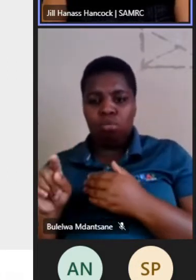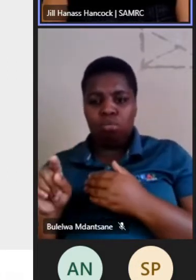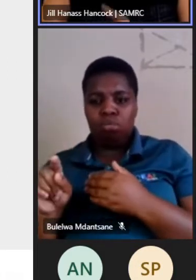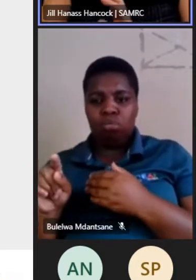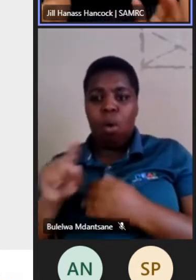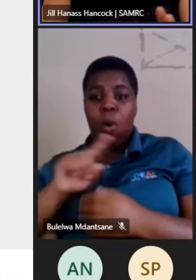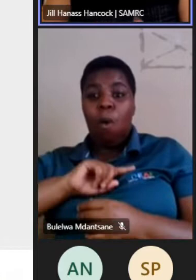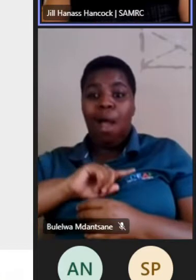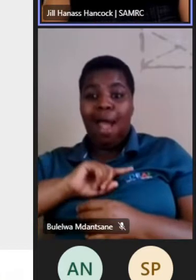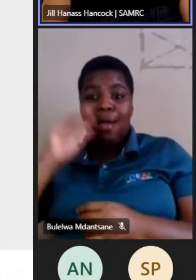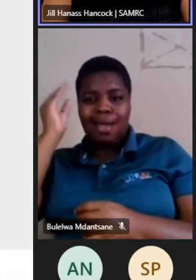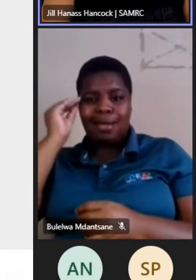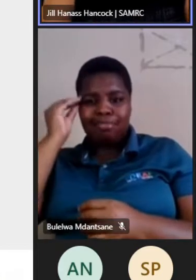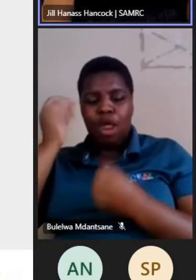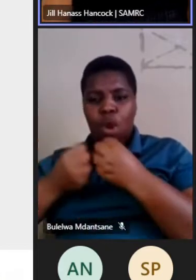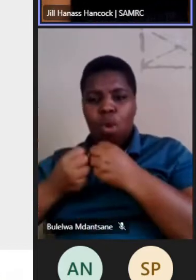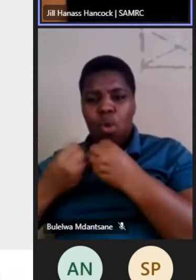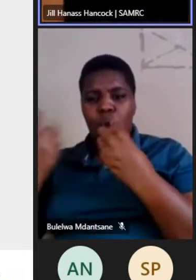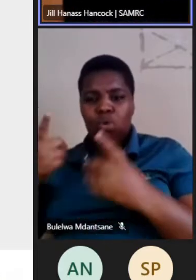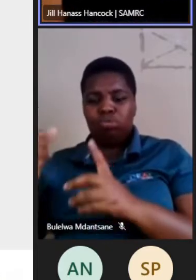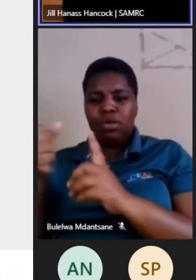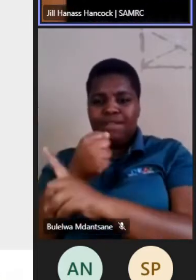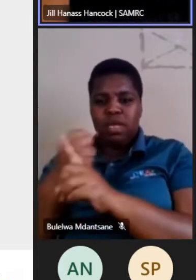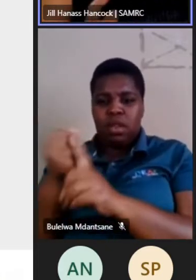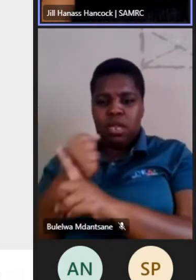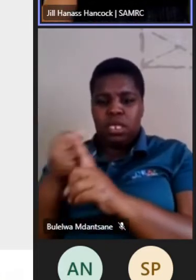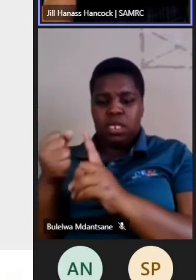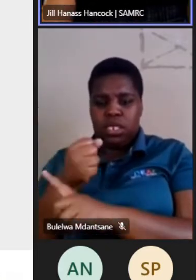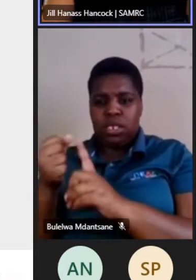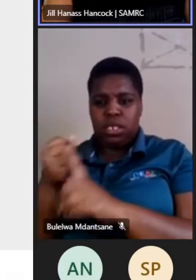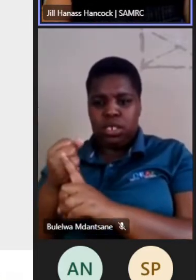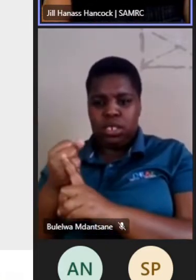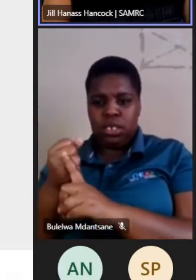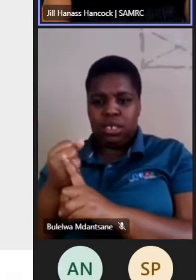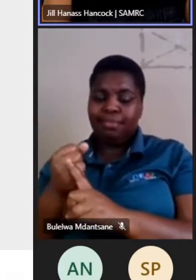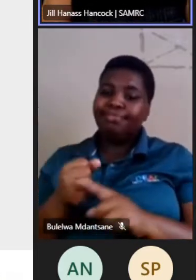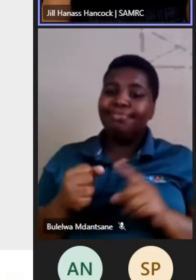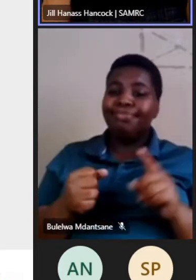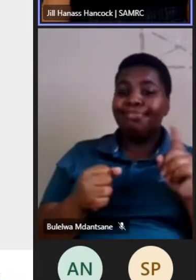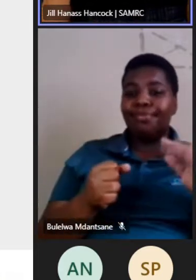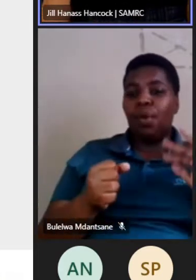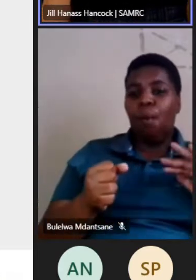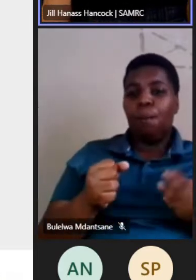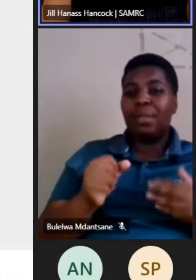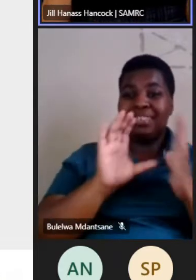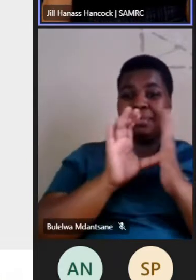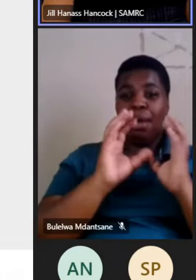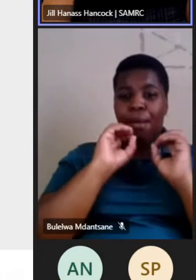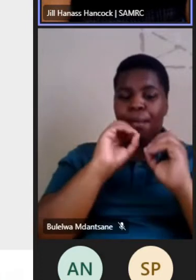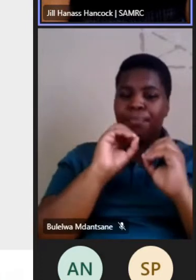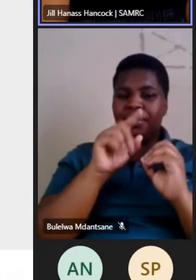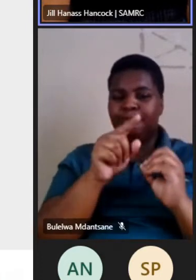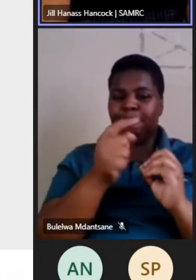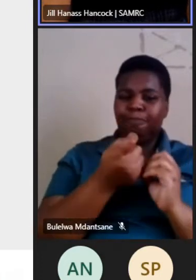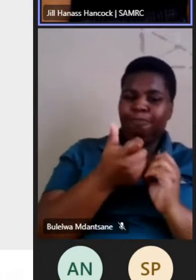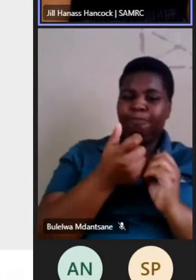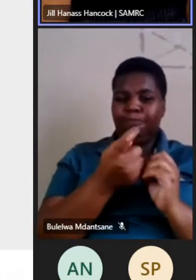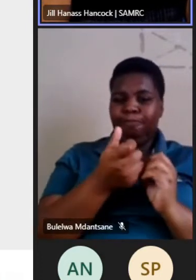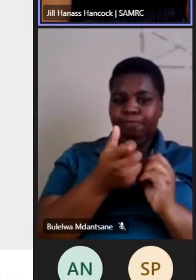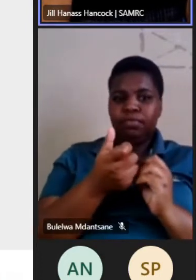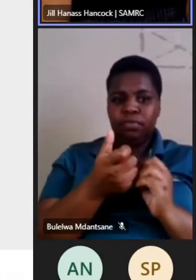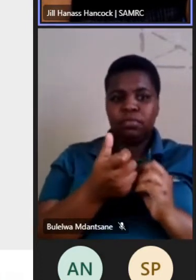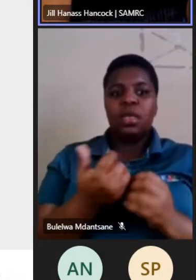of violences on in different types than those without disabilities. But I think it's more interesting to talk about